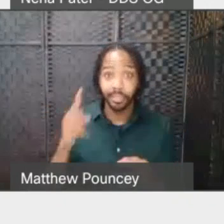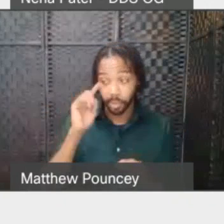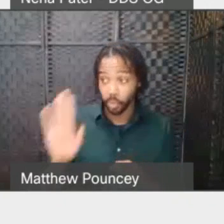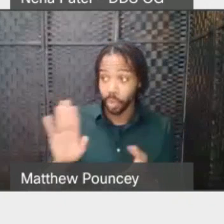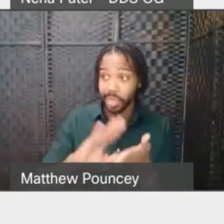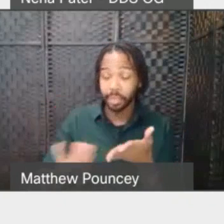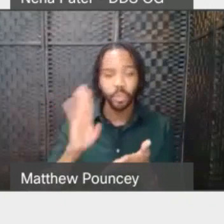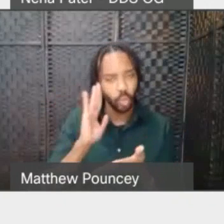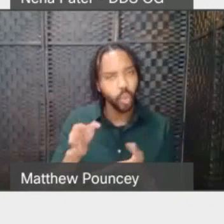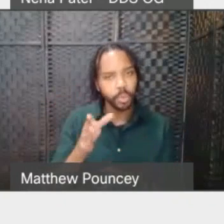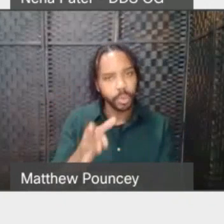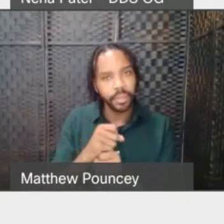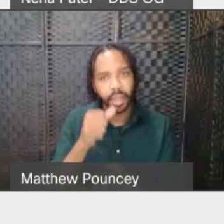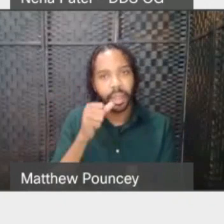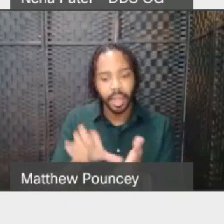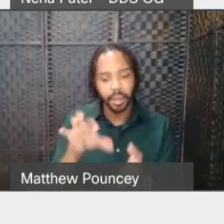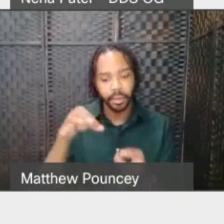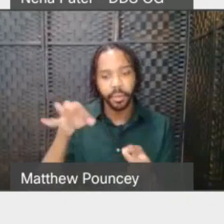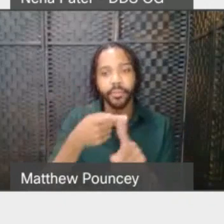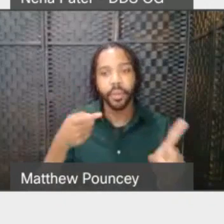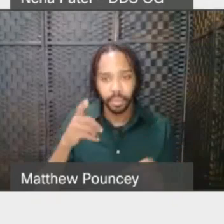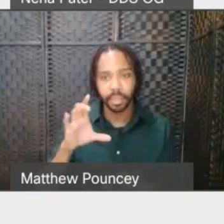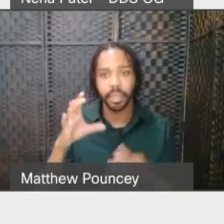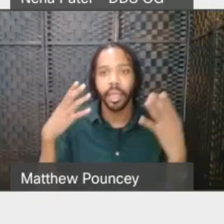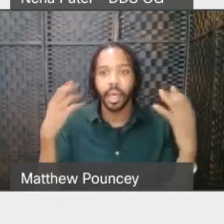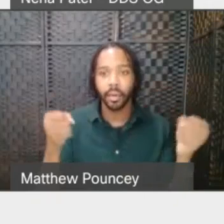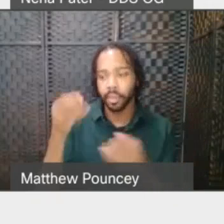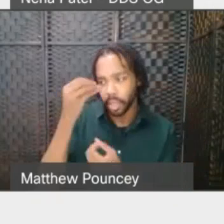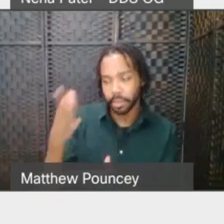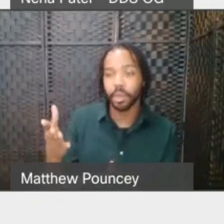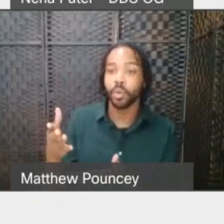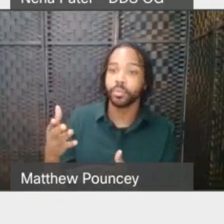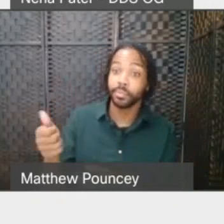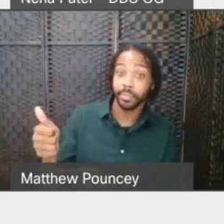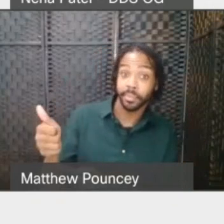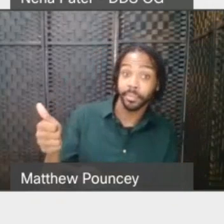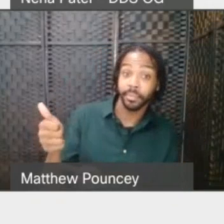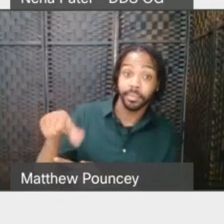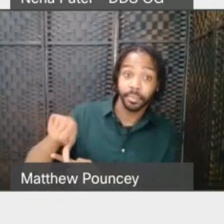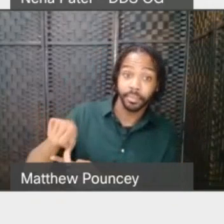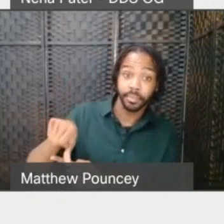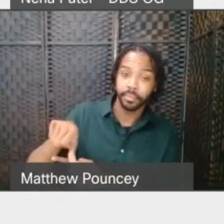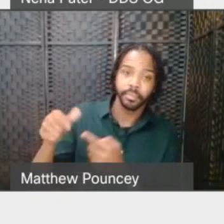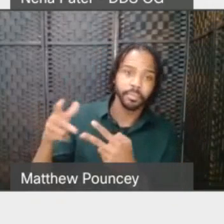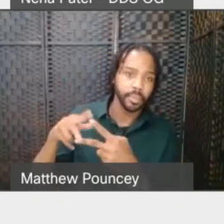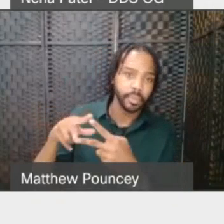exemption, you will receive a letter from DC Health letting you know whether it was granted or denied.